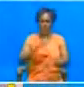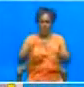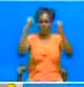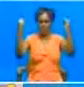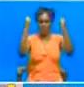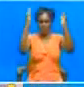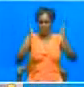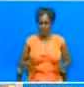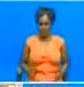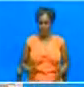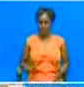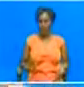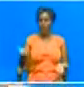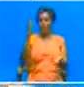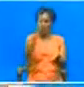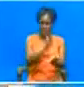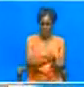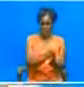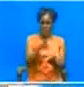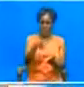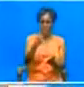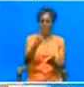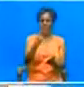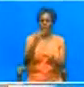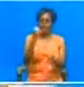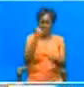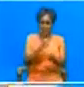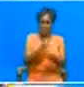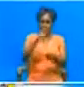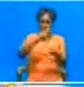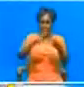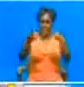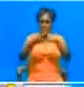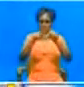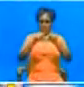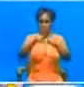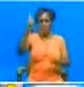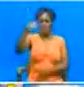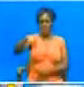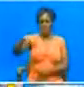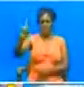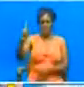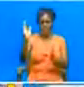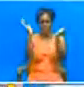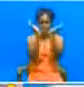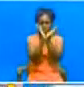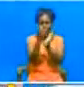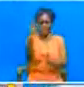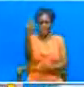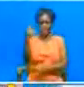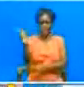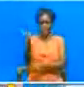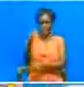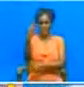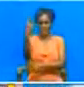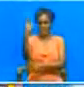champion Asbel Kiprop confirmed that the workmanship is up to the desired standards as he won his heat in a stadium record of 3